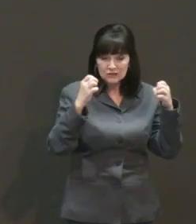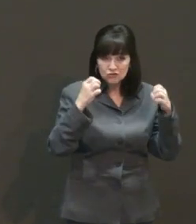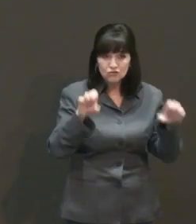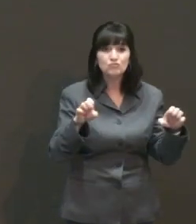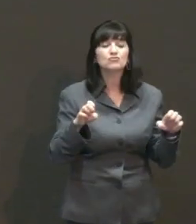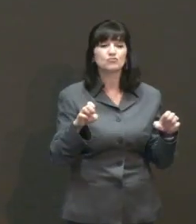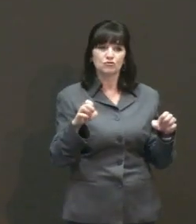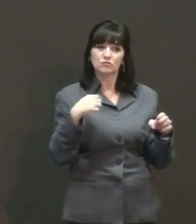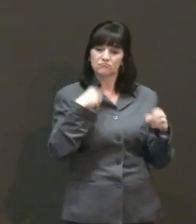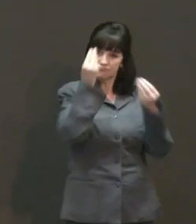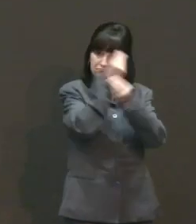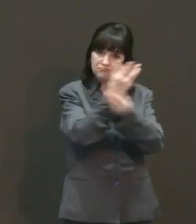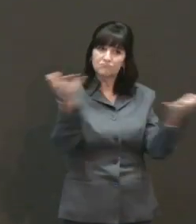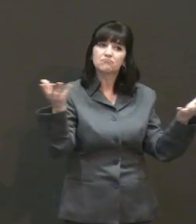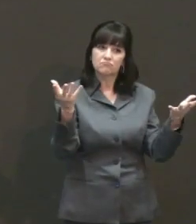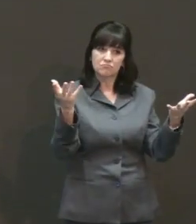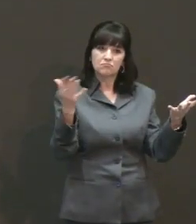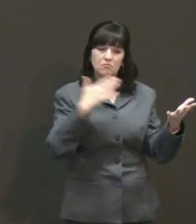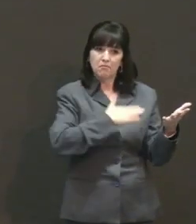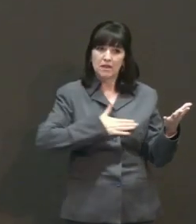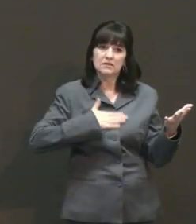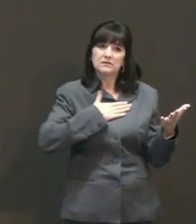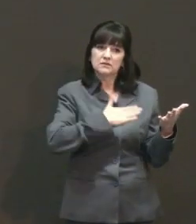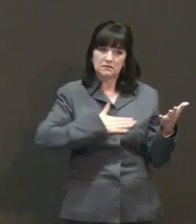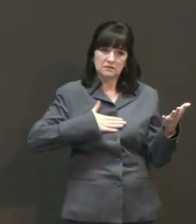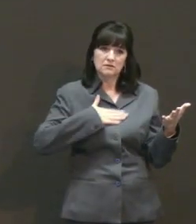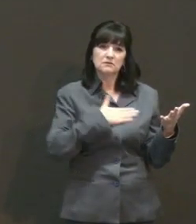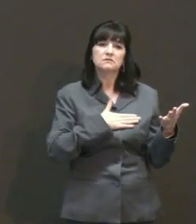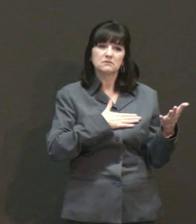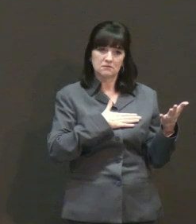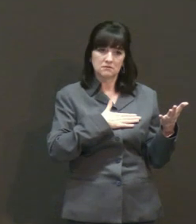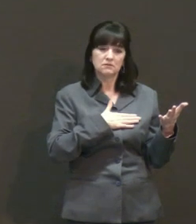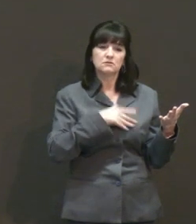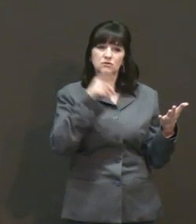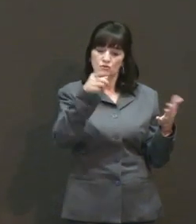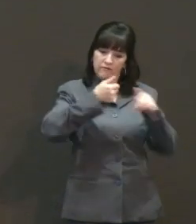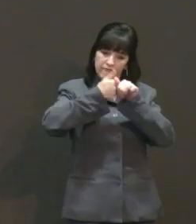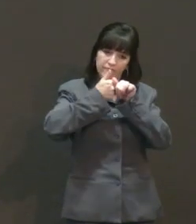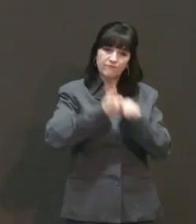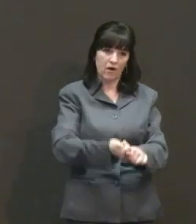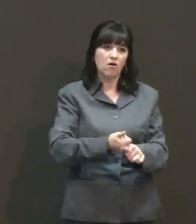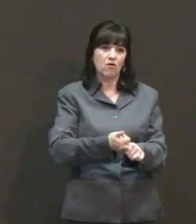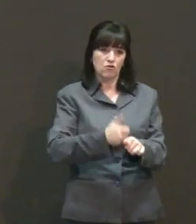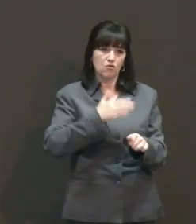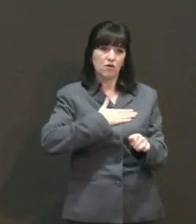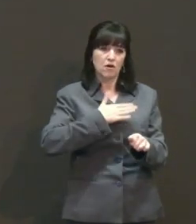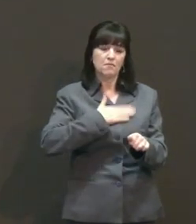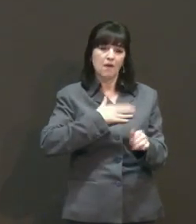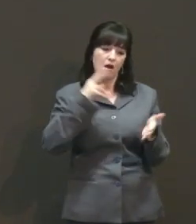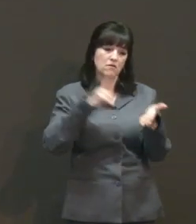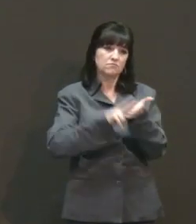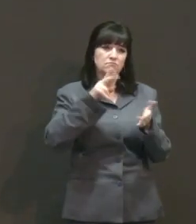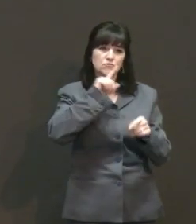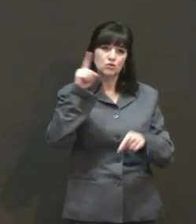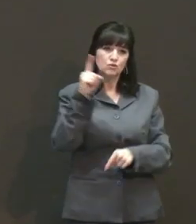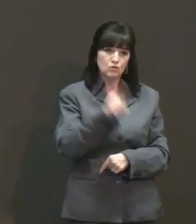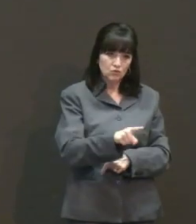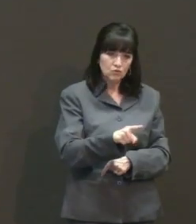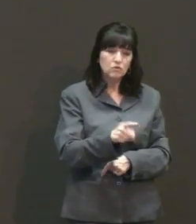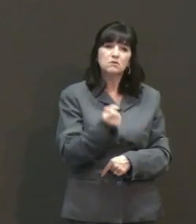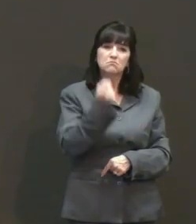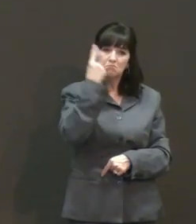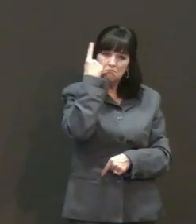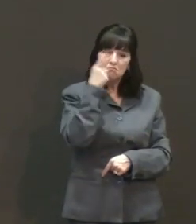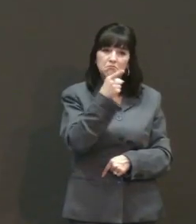ask everyone to observe the directives of the order and to celebrate and commemorate these